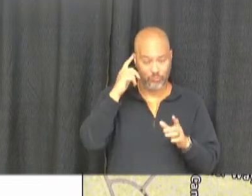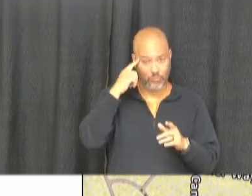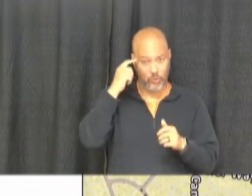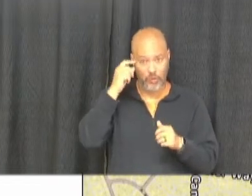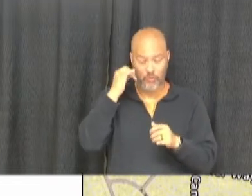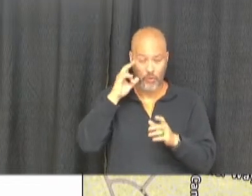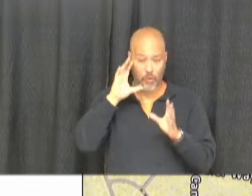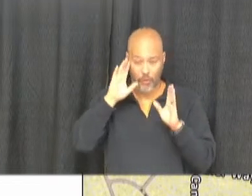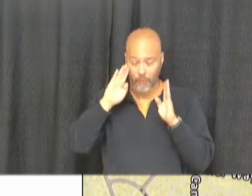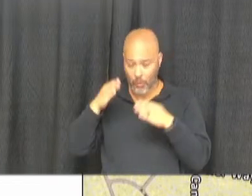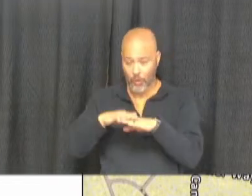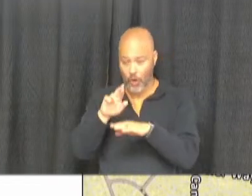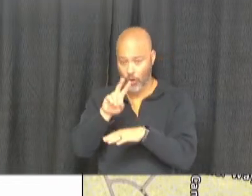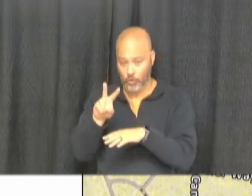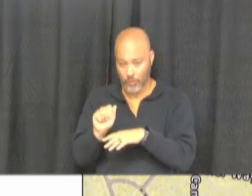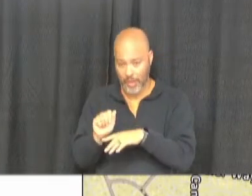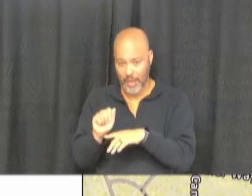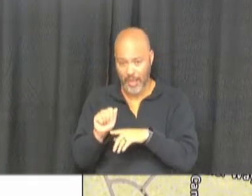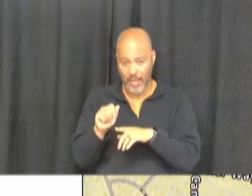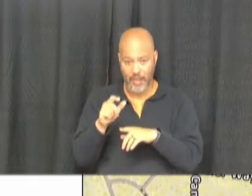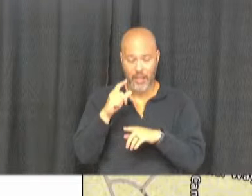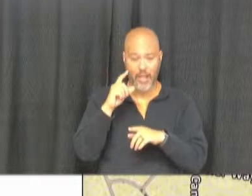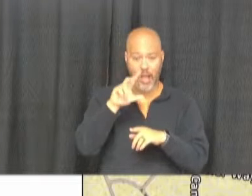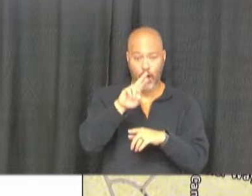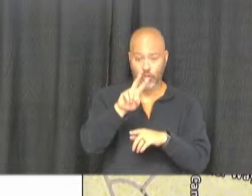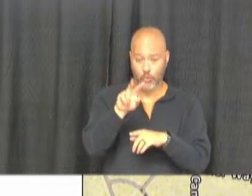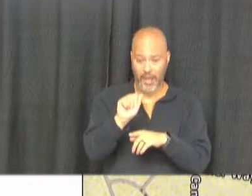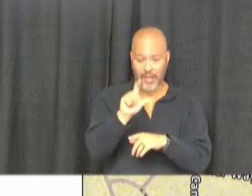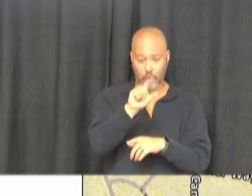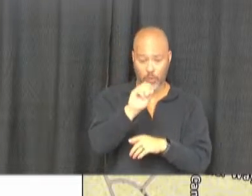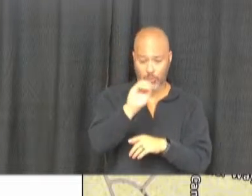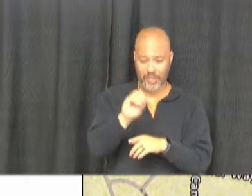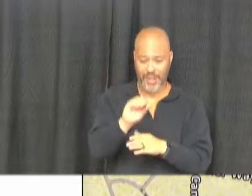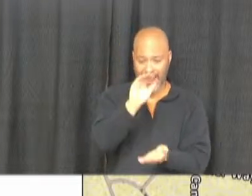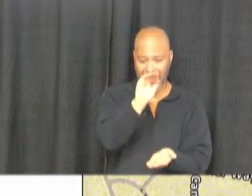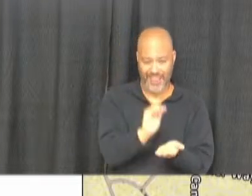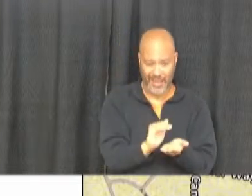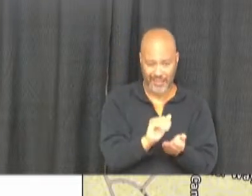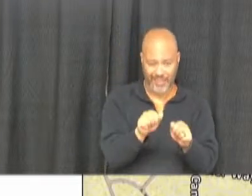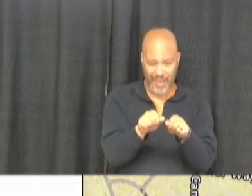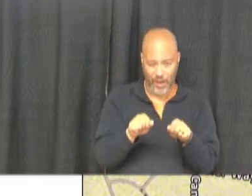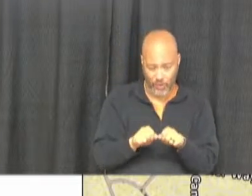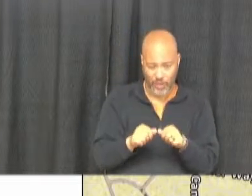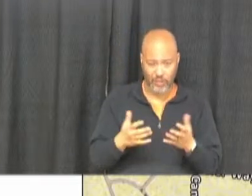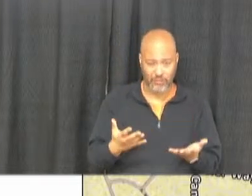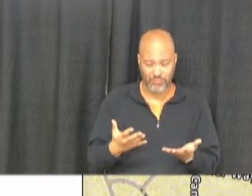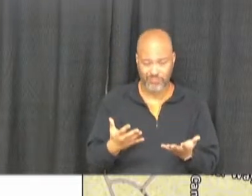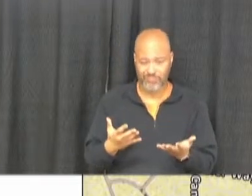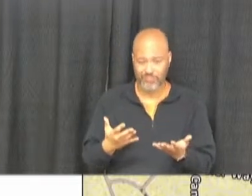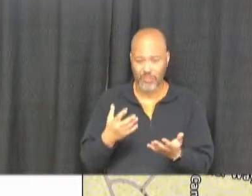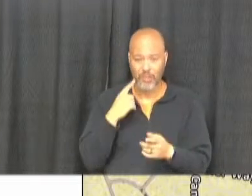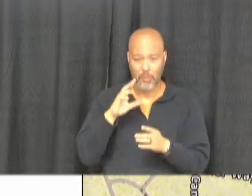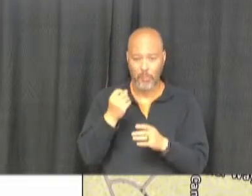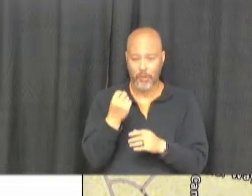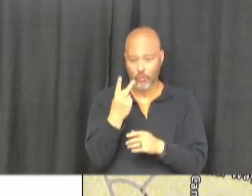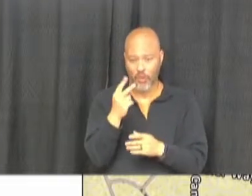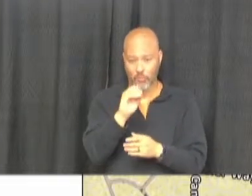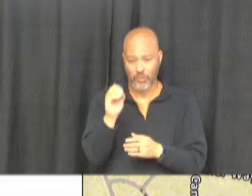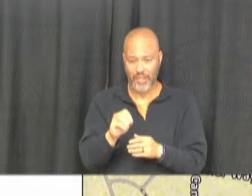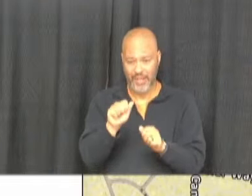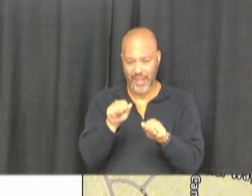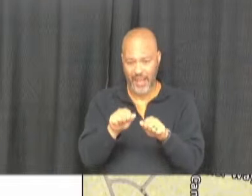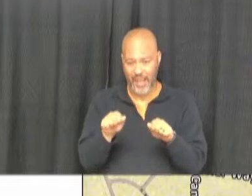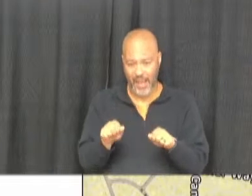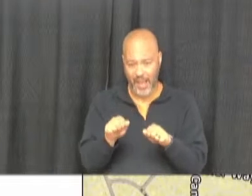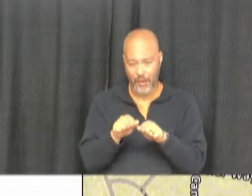the lot width of R2A is about 20% less. The area is about 12% less. So if you kind